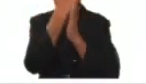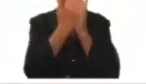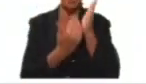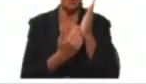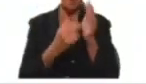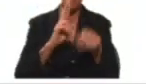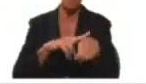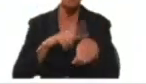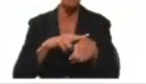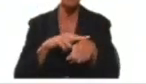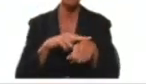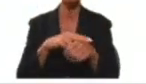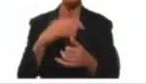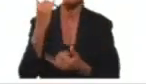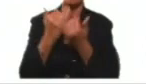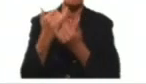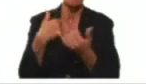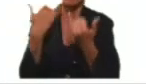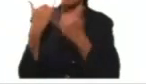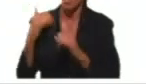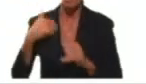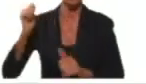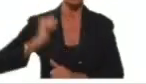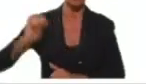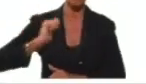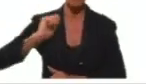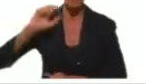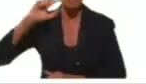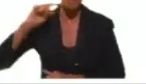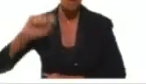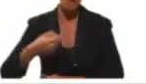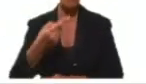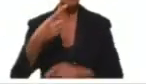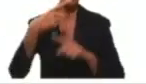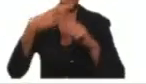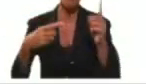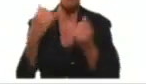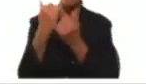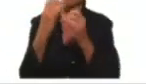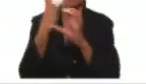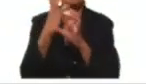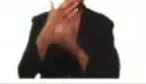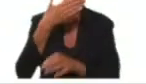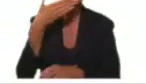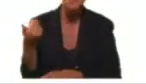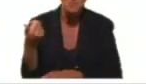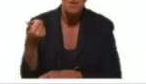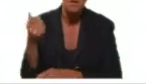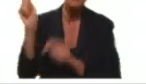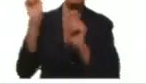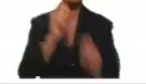you're waiting another hour and a half or so. Or if the bus doesn't show up, which occasionally happened, this can have a